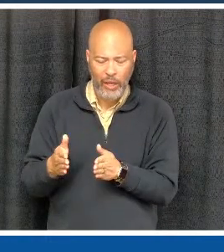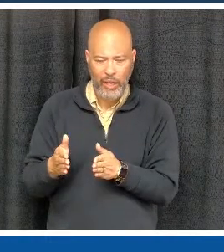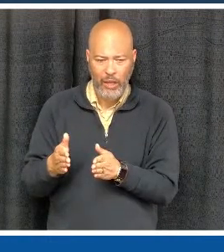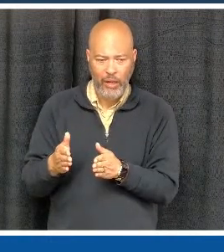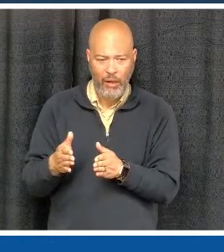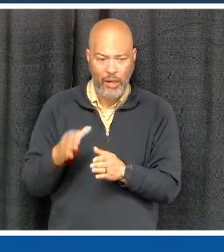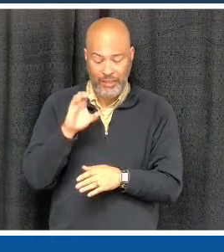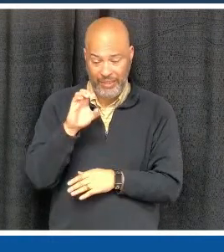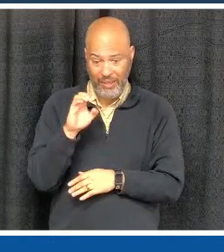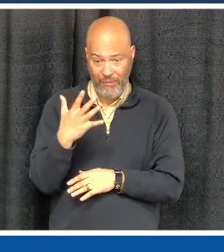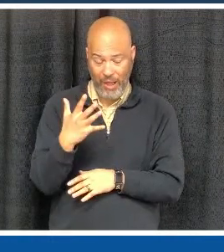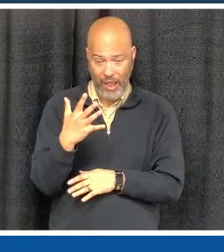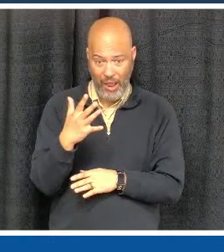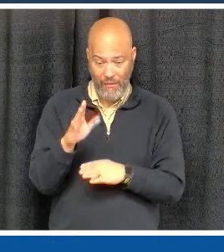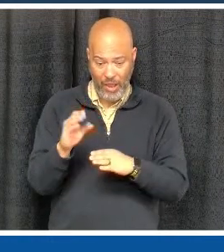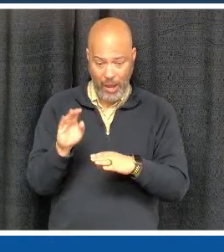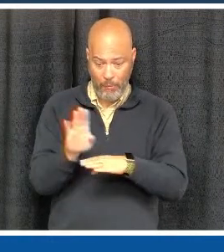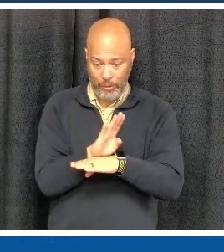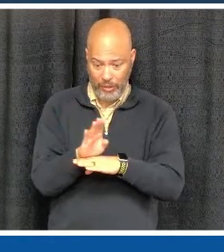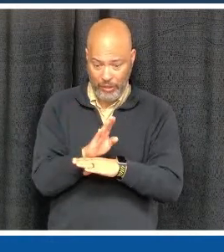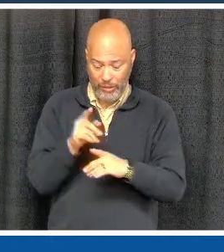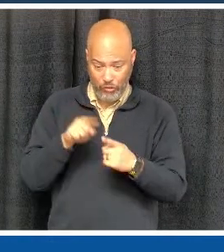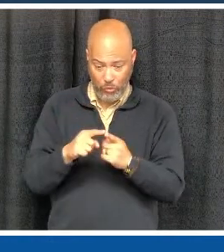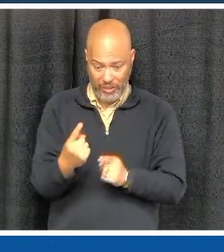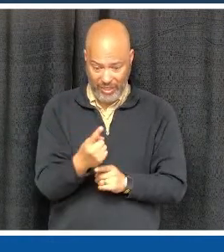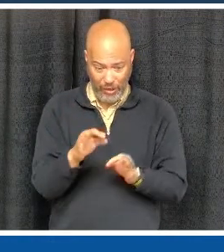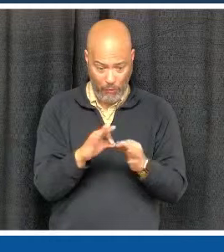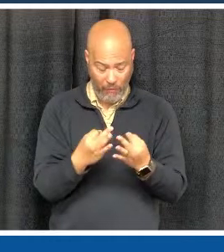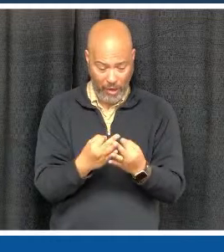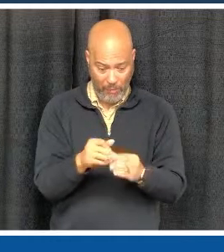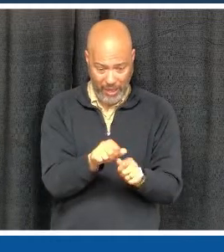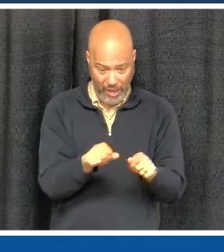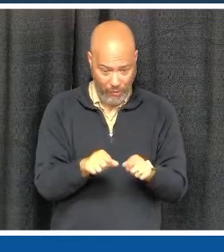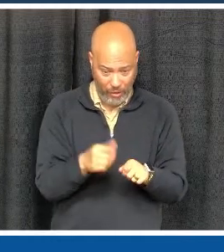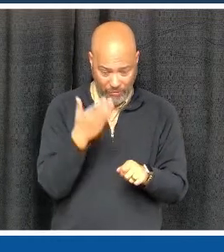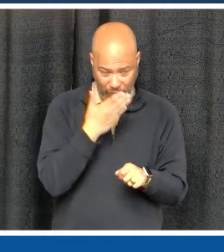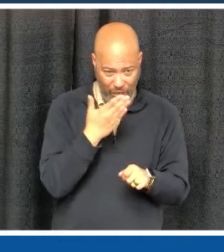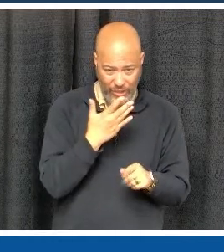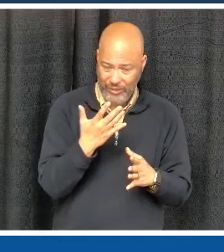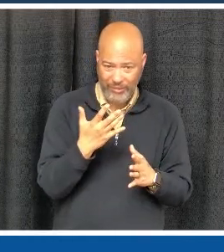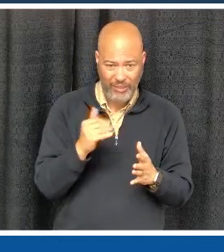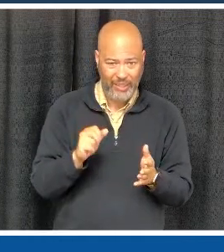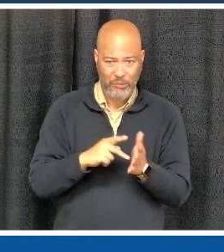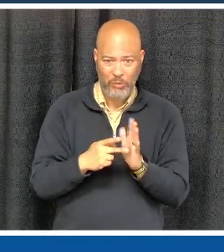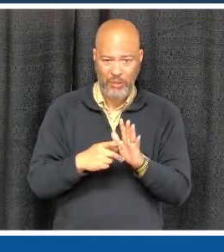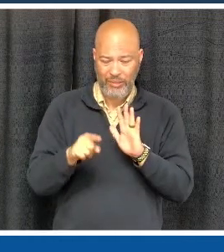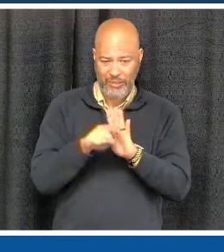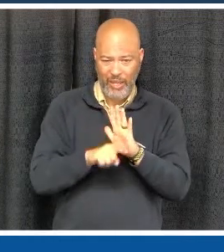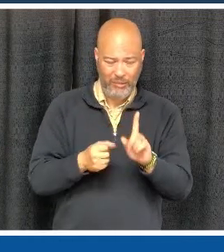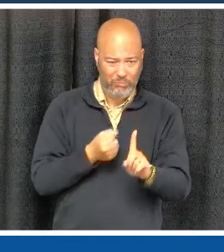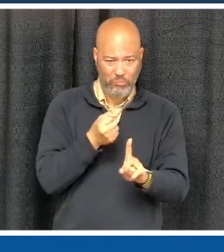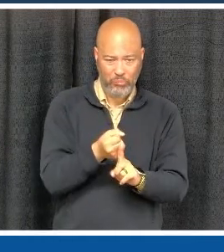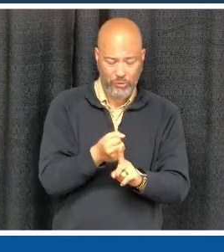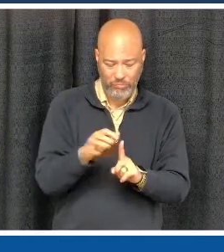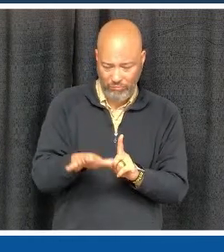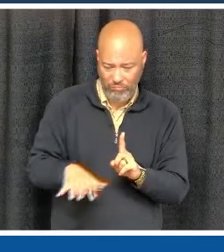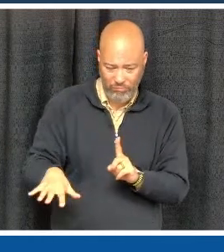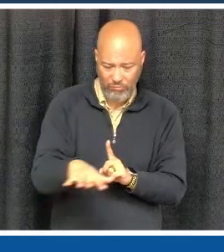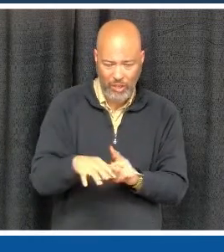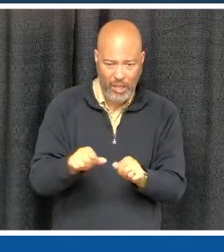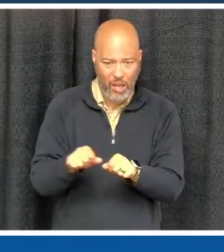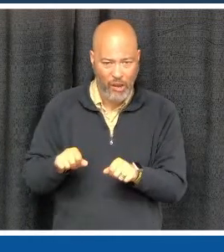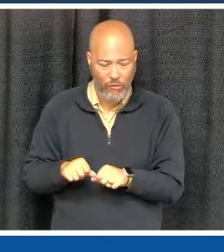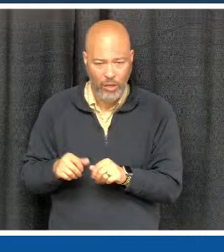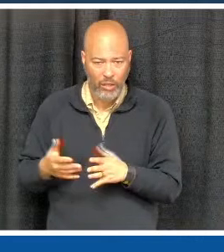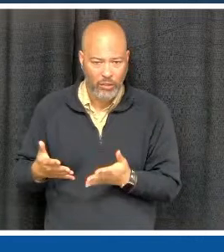Interjecting C5 arterial and commercial zoning to a single-family subdivision frontage has the potential to negatively impact the surrounding residential